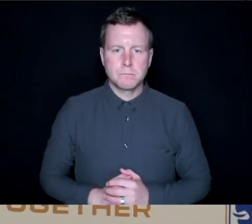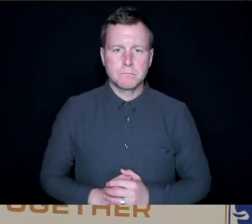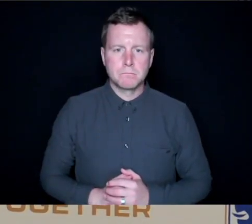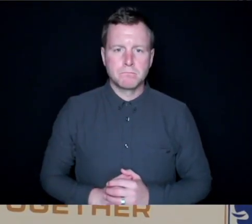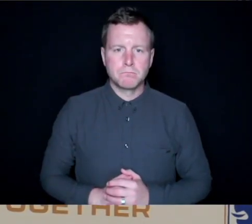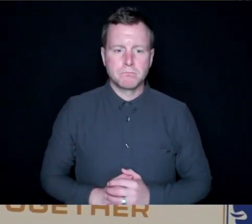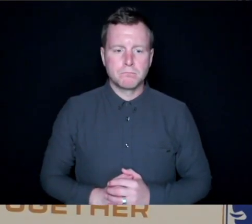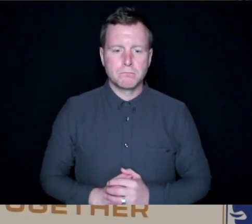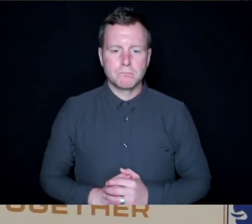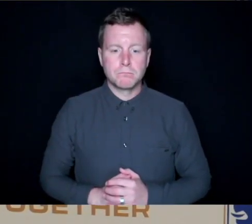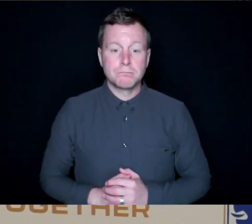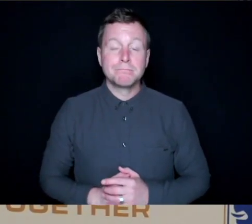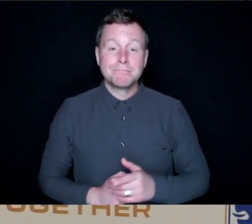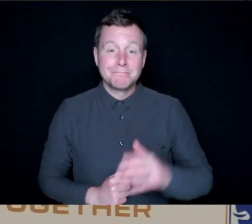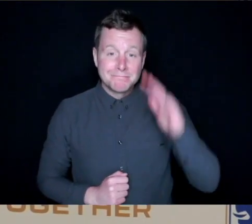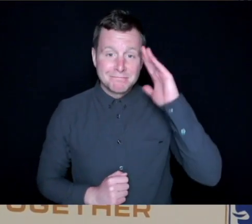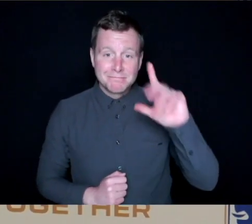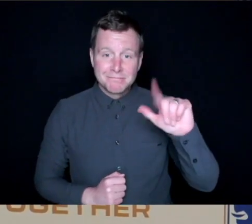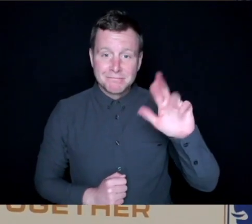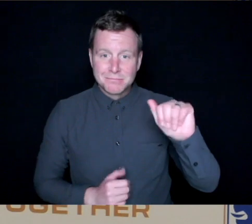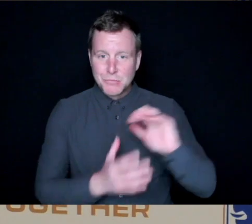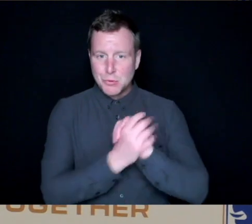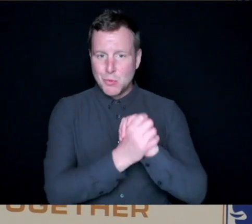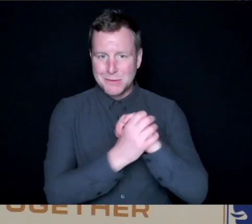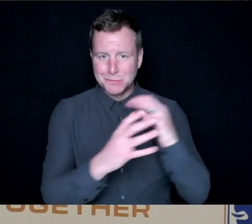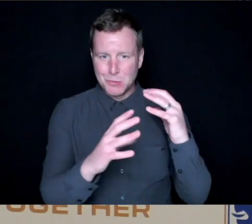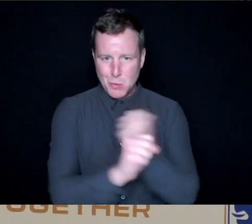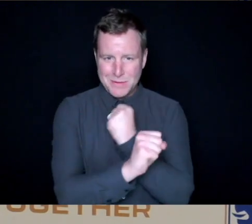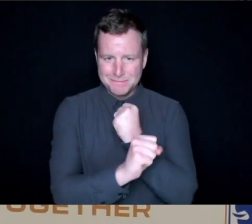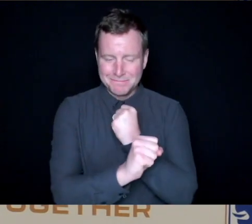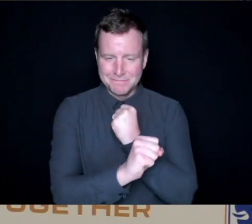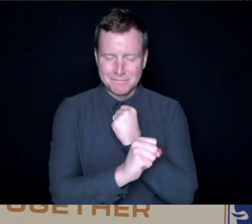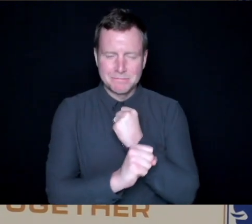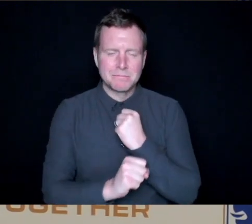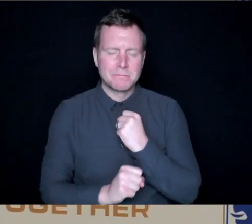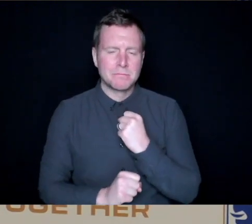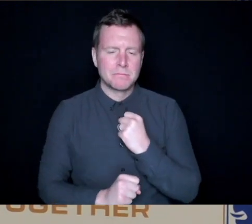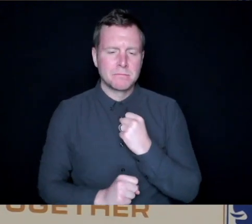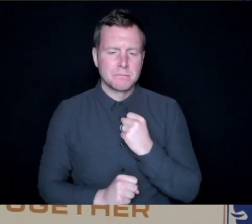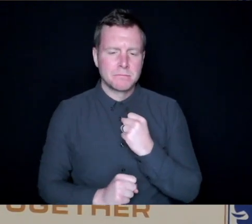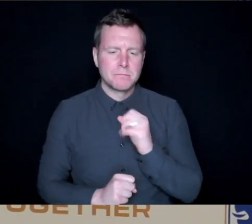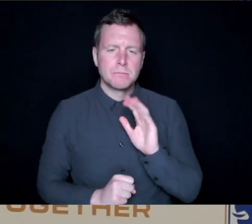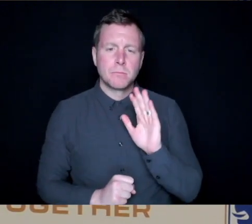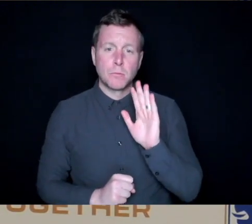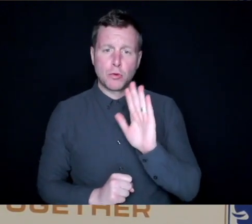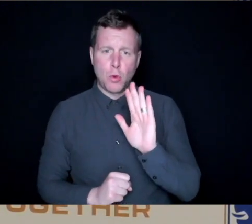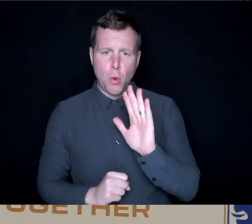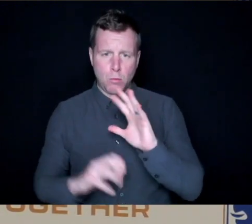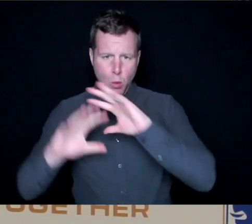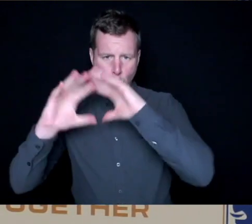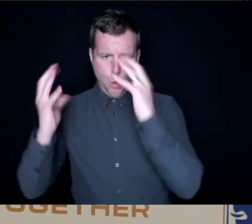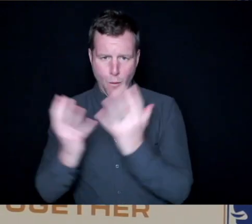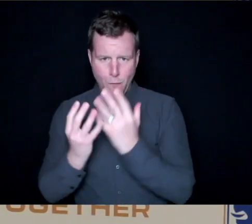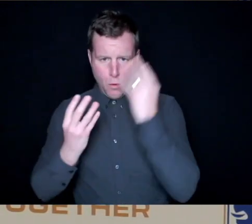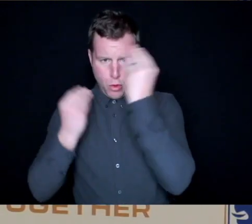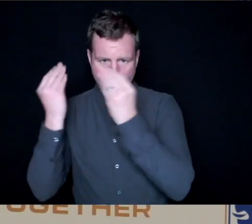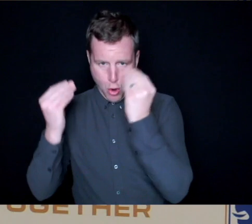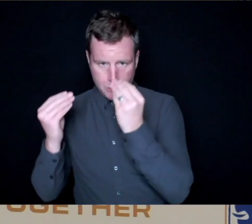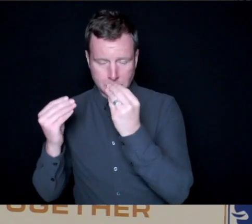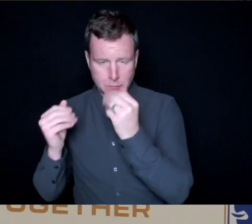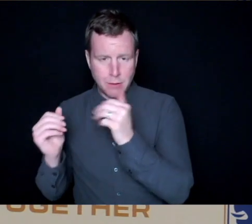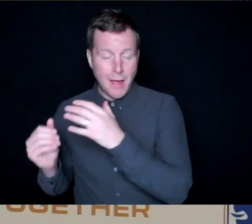So we'll begin with Jacob. Hi Laura, congrats on the win tonight. Two questions. First, your overall thoughts on the game, but